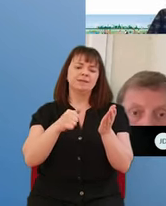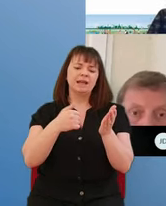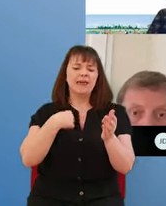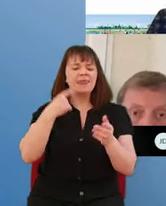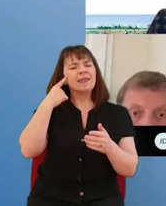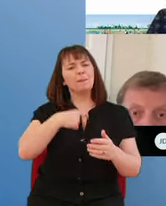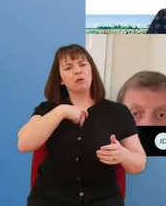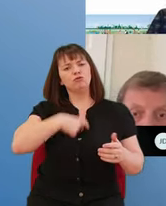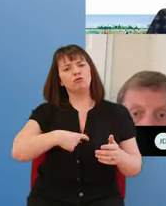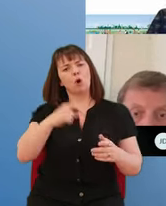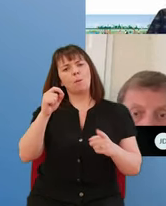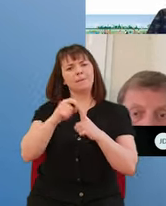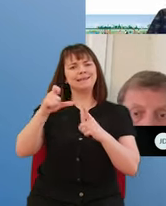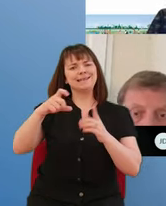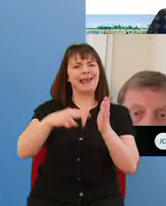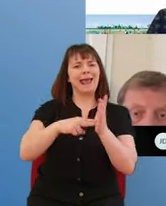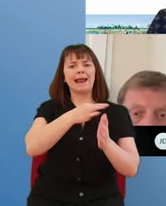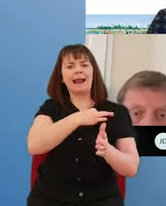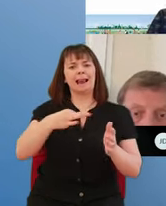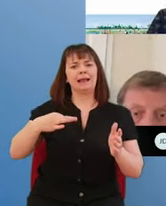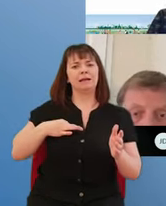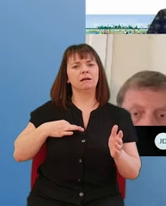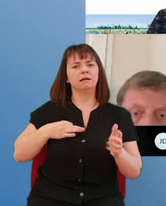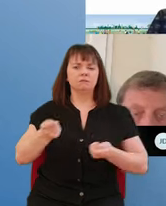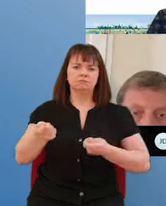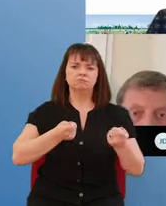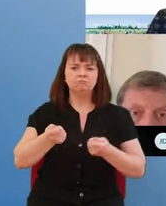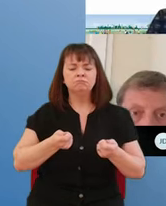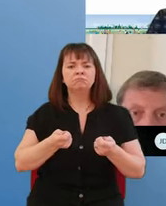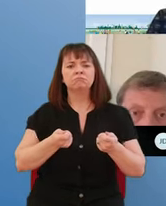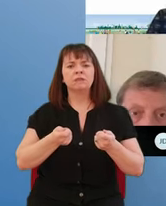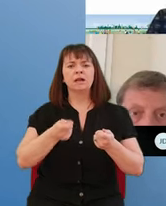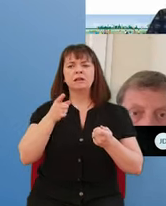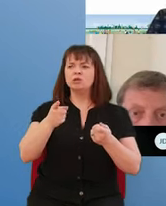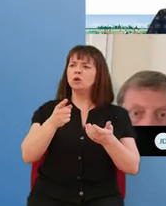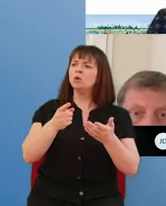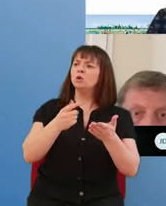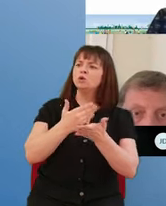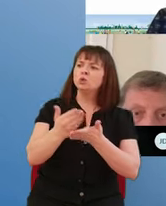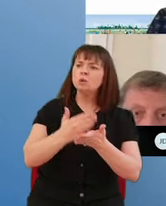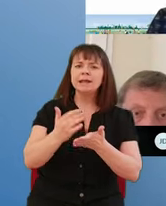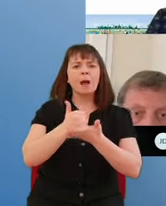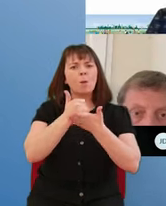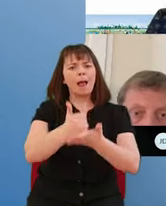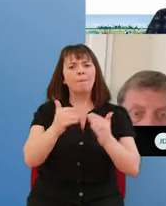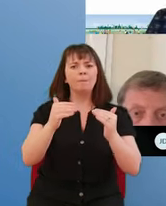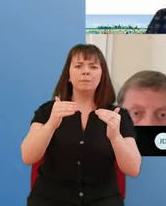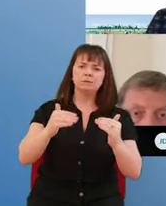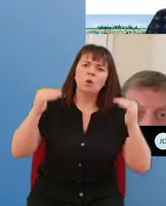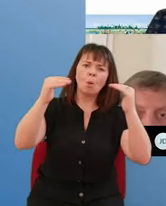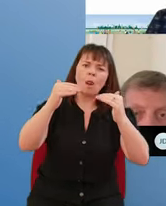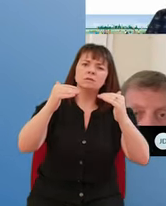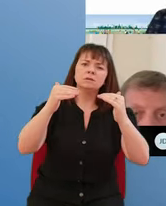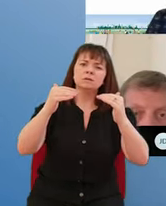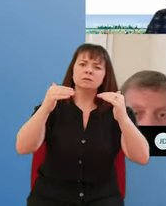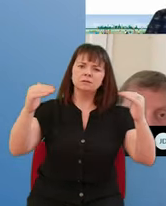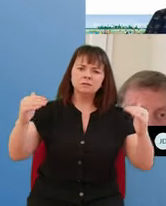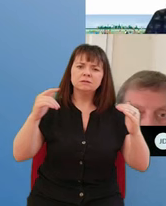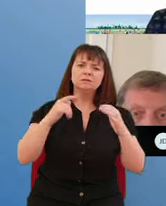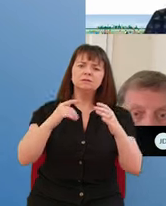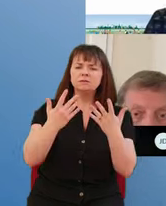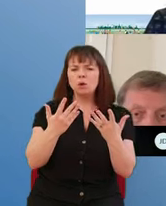patients in the ultimate will have very much poorer outcomes if that care and that support isn't picked up again, and certainly it will improve those kind of models